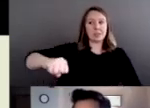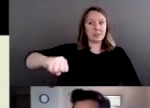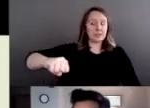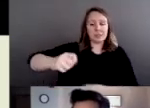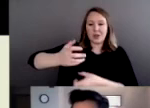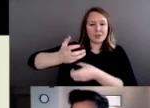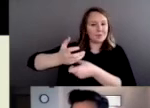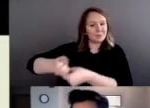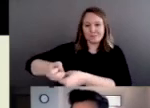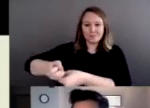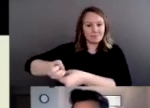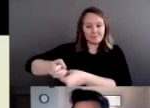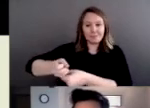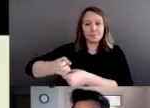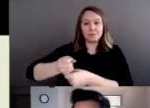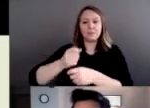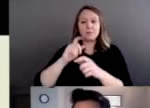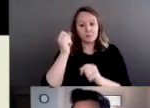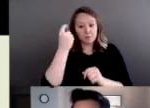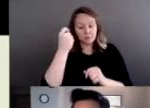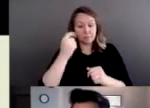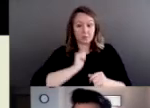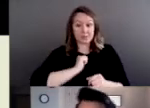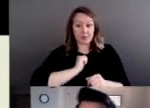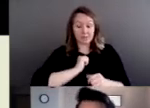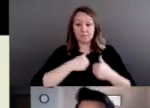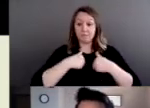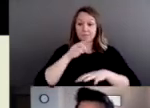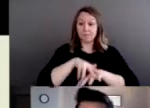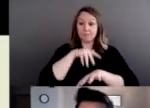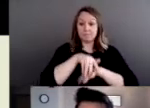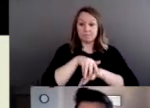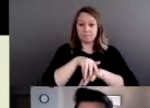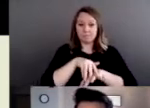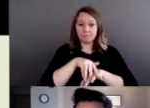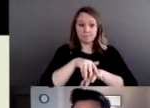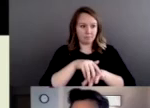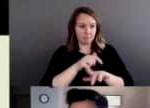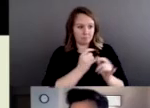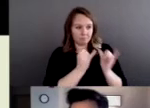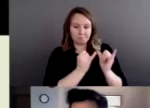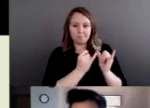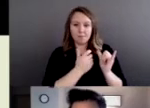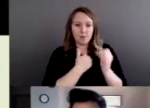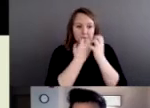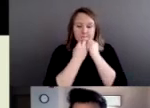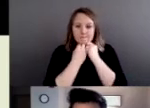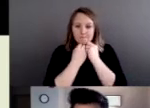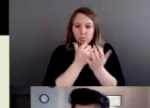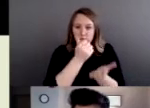myself, however I'm Indigenous, like, we care, we want to help. And there are people that are not Indigenous that are